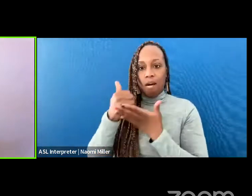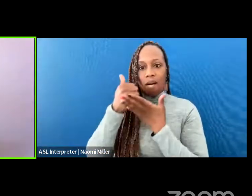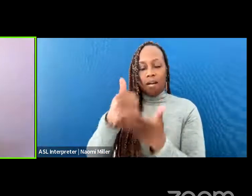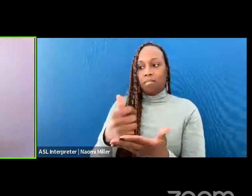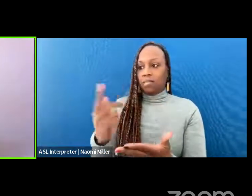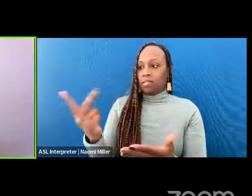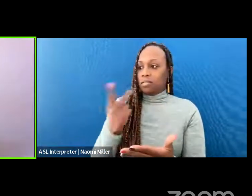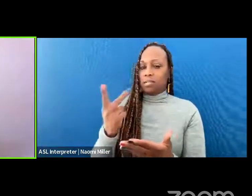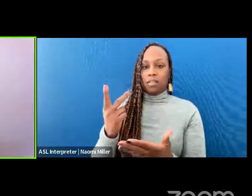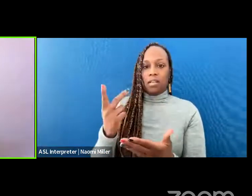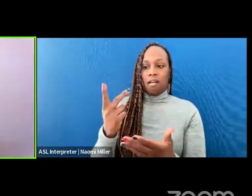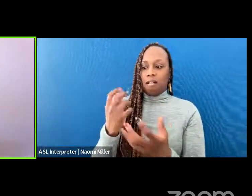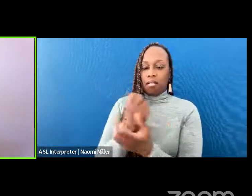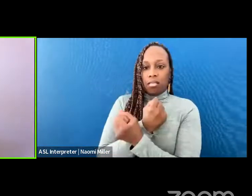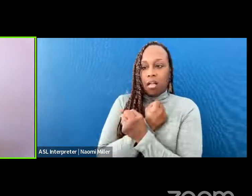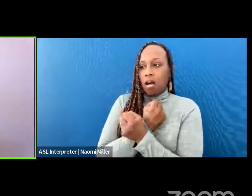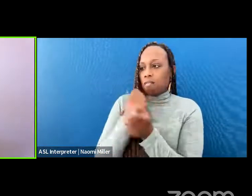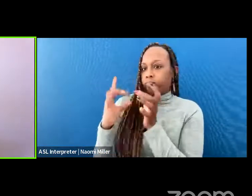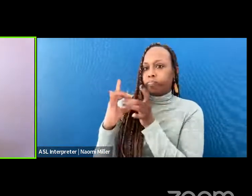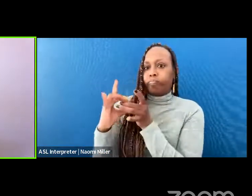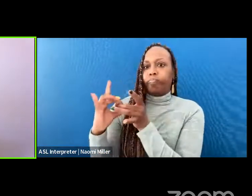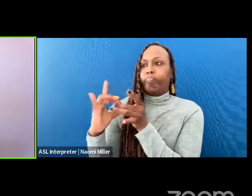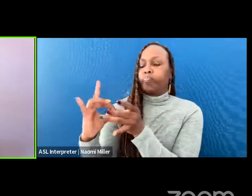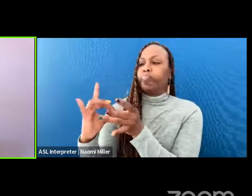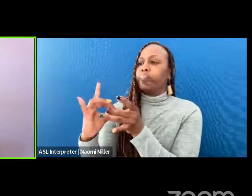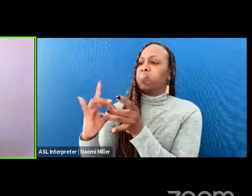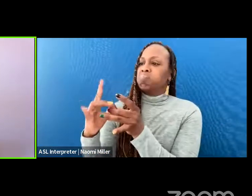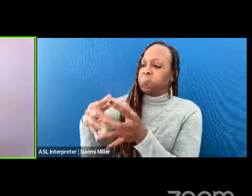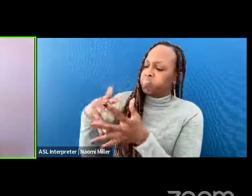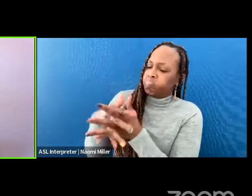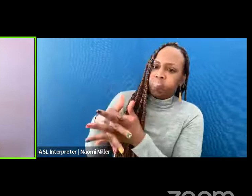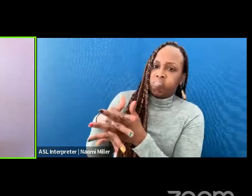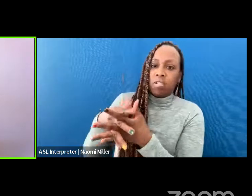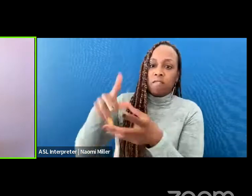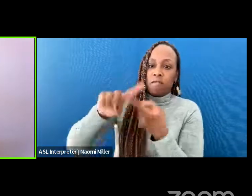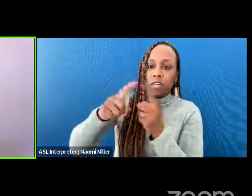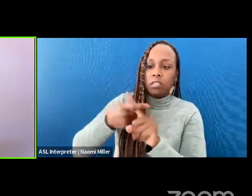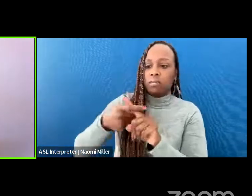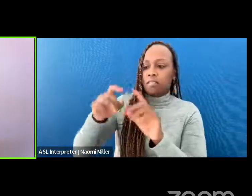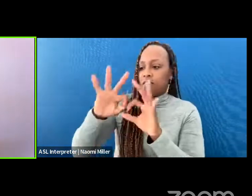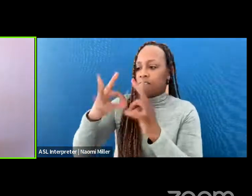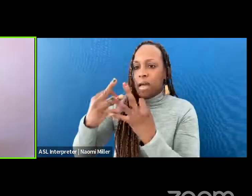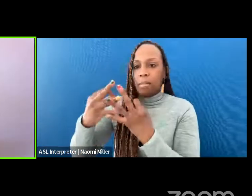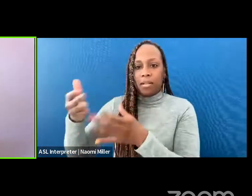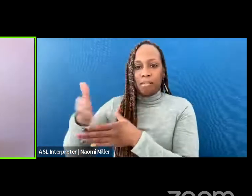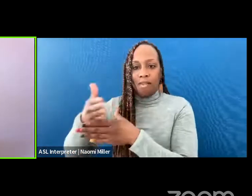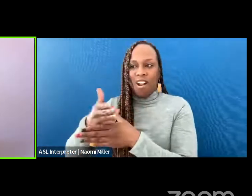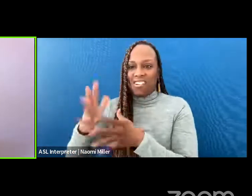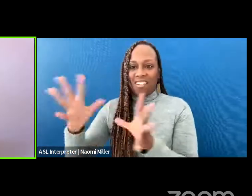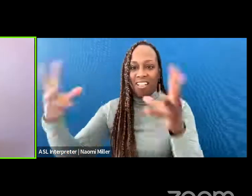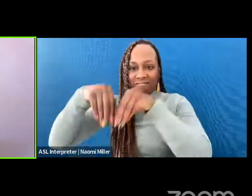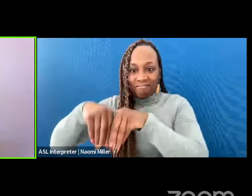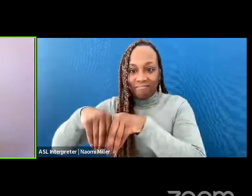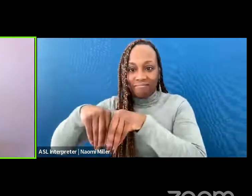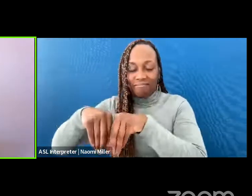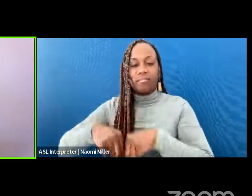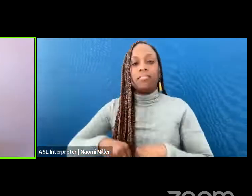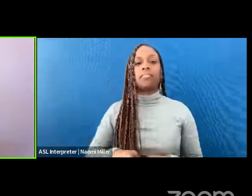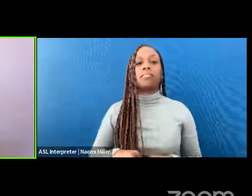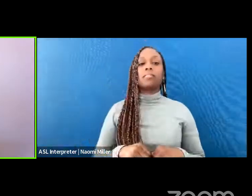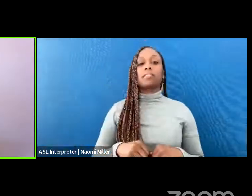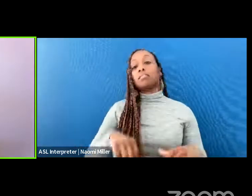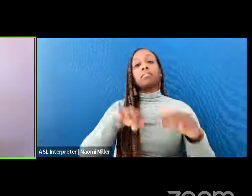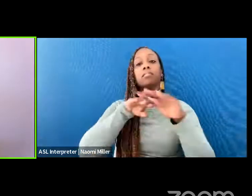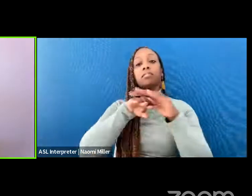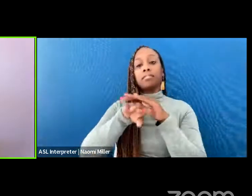for the kind of love we share that is rooted in friendship, family, and partnership. Access intimacy